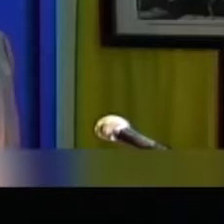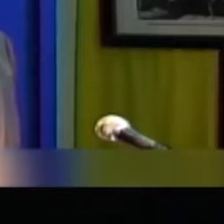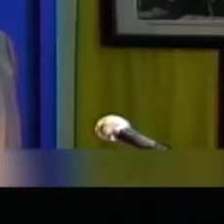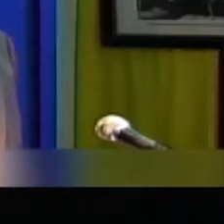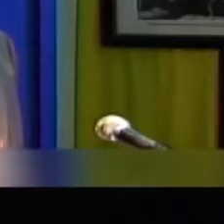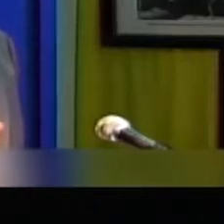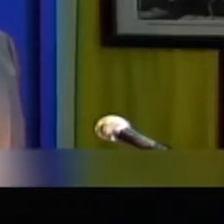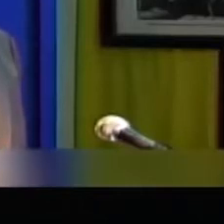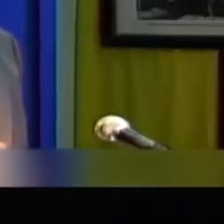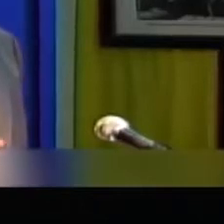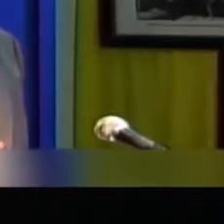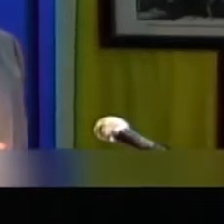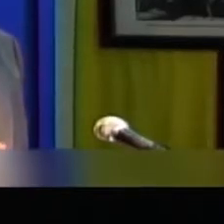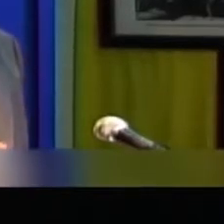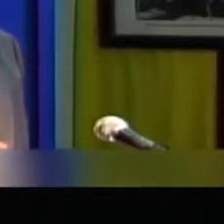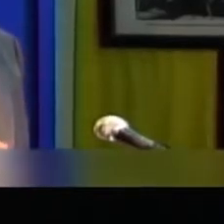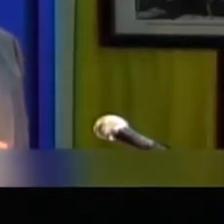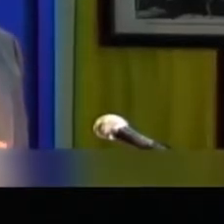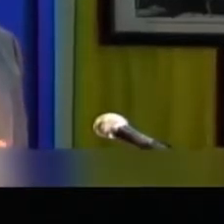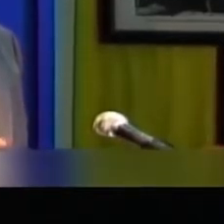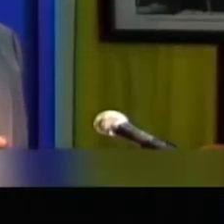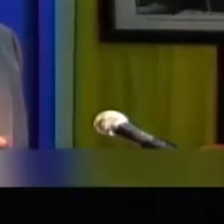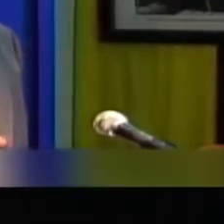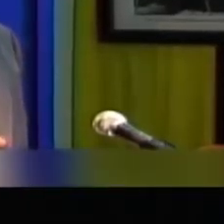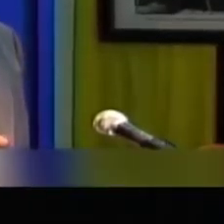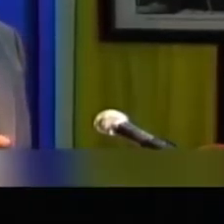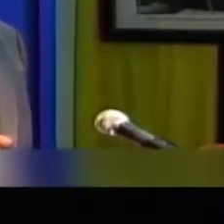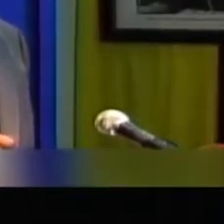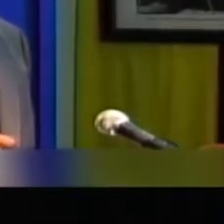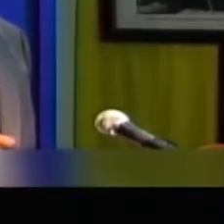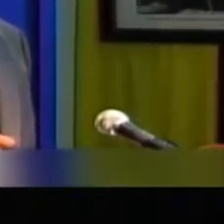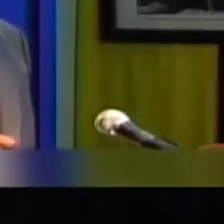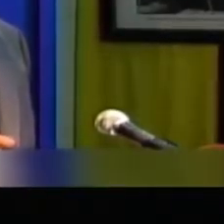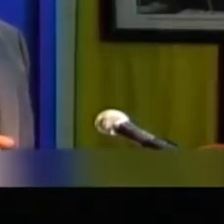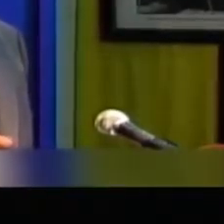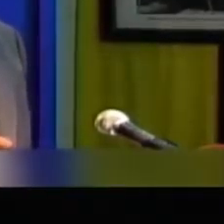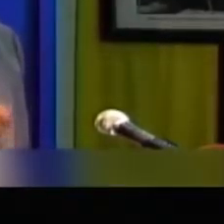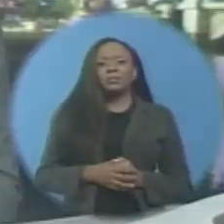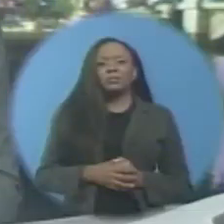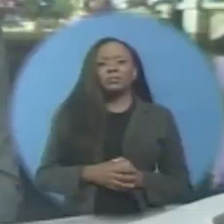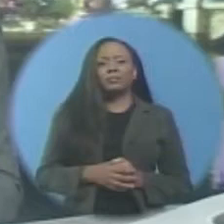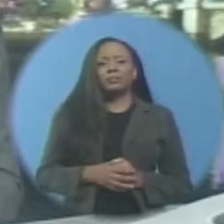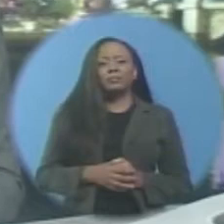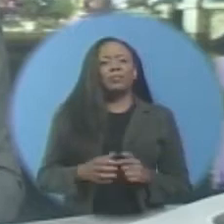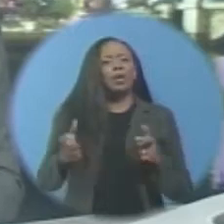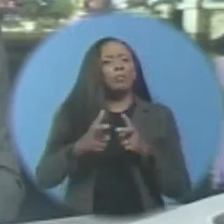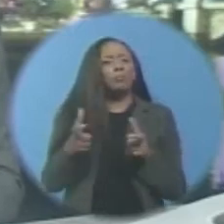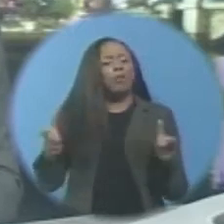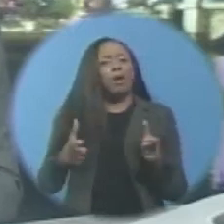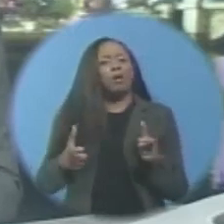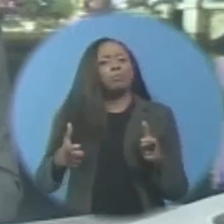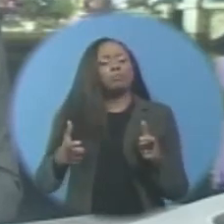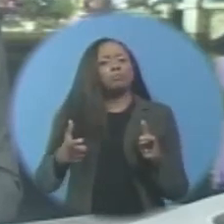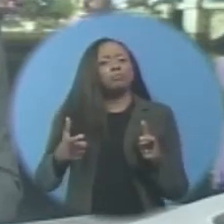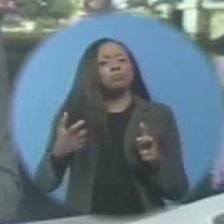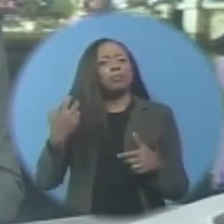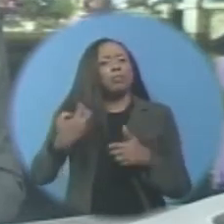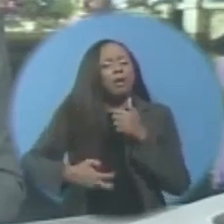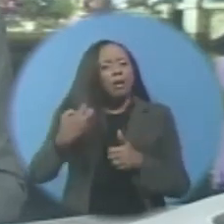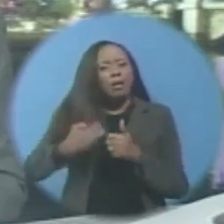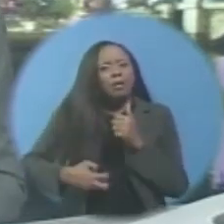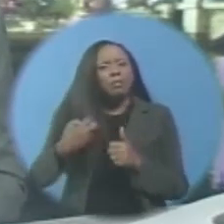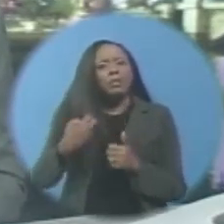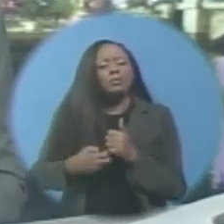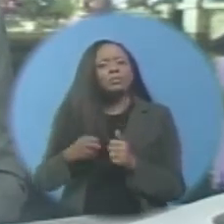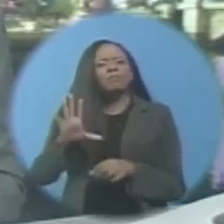issue of crime and violence? I don't think it's too much to ask. A major factor influencing the